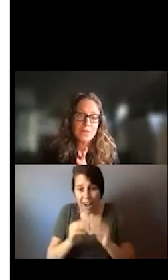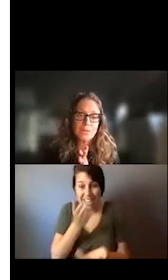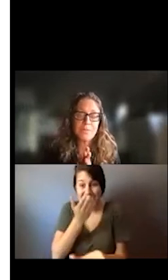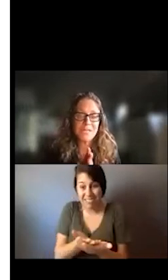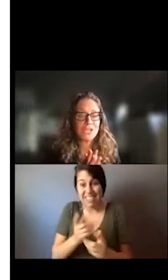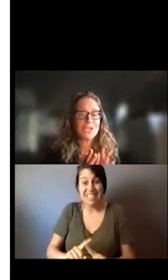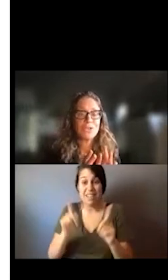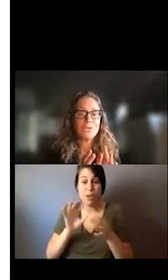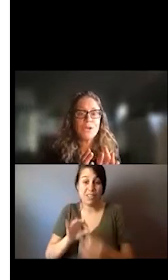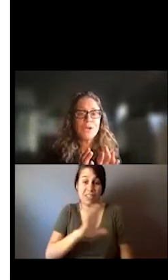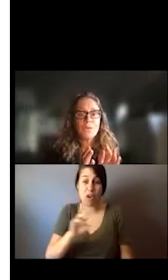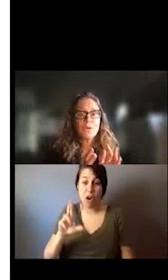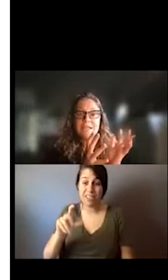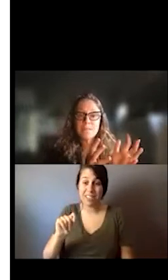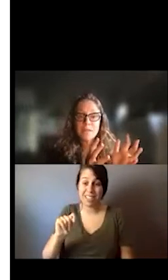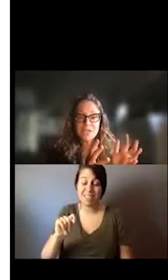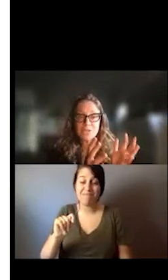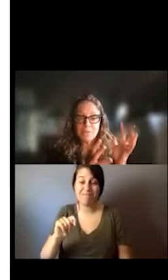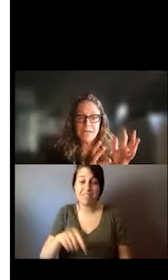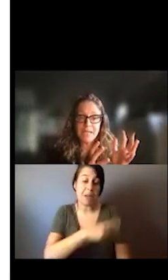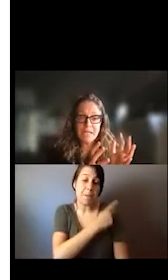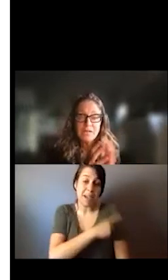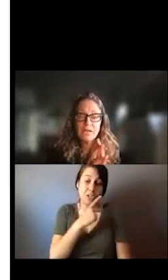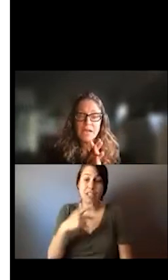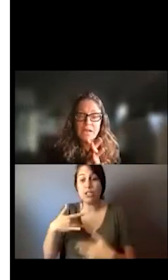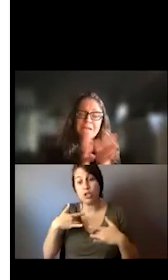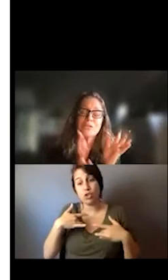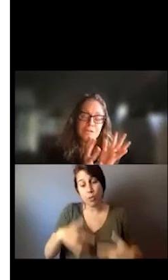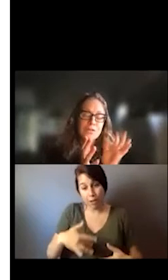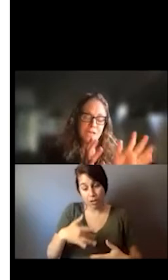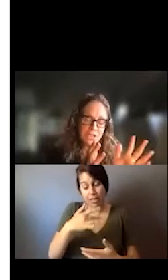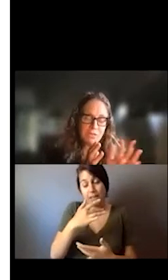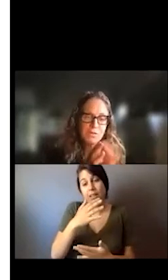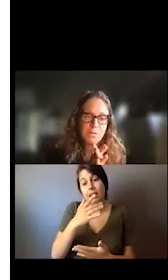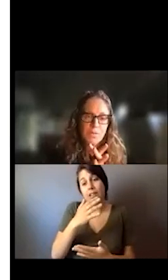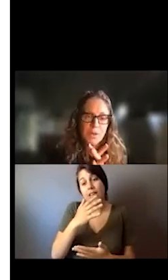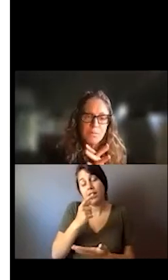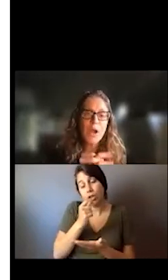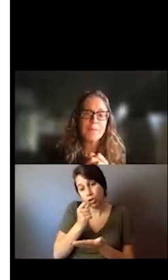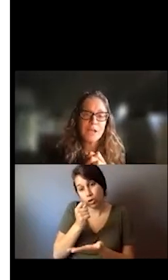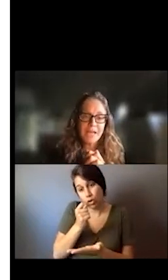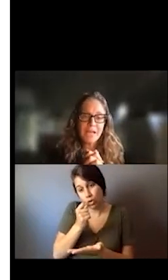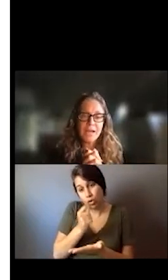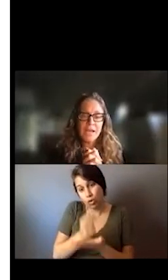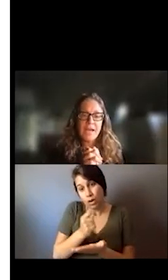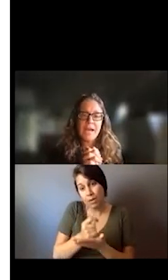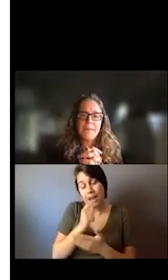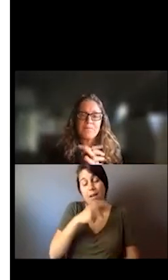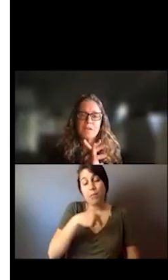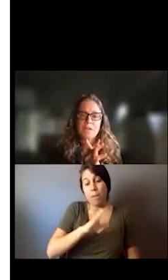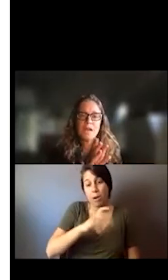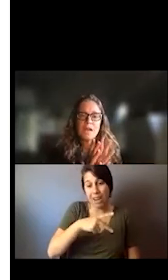randomized trial between patients who were in depression treatment being treated for depression in primary